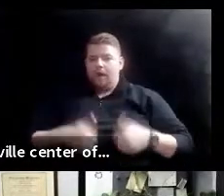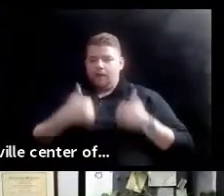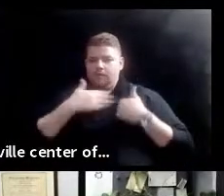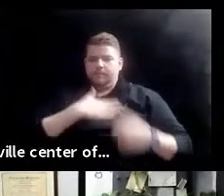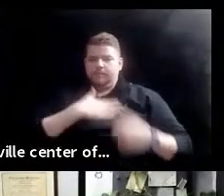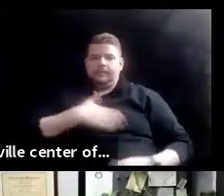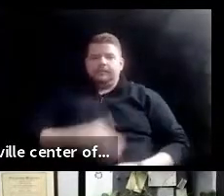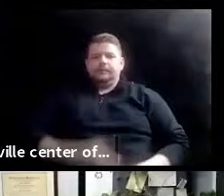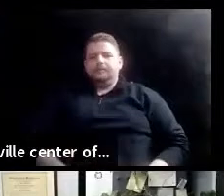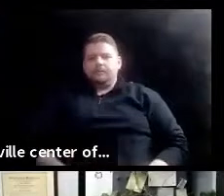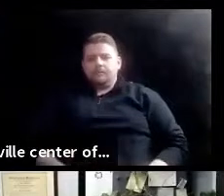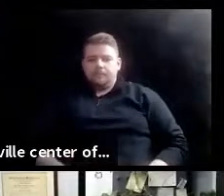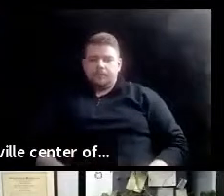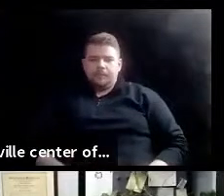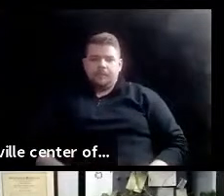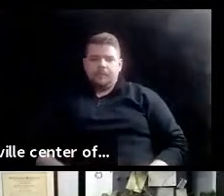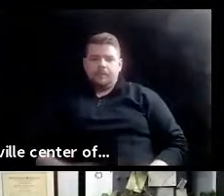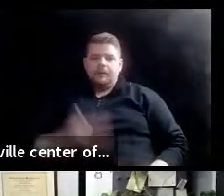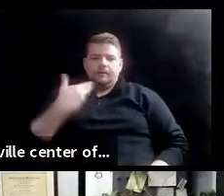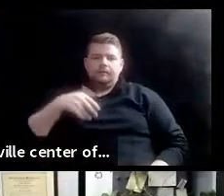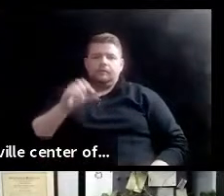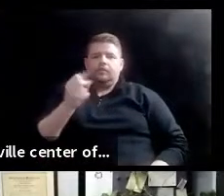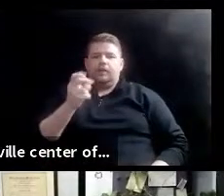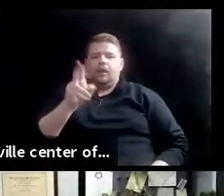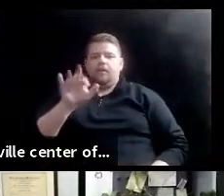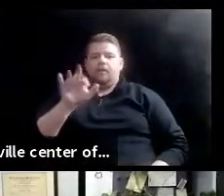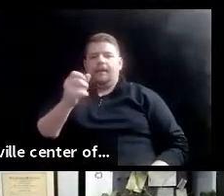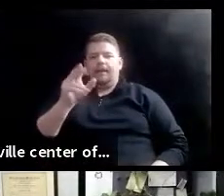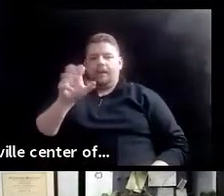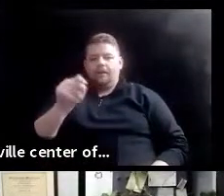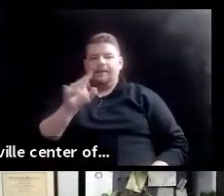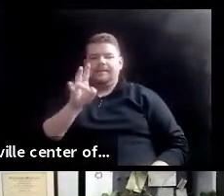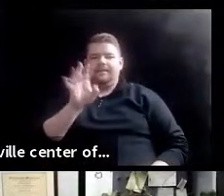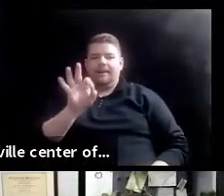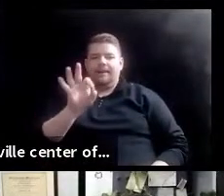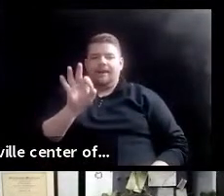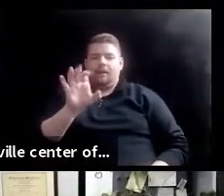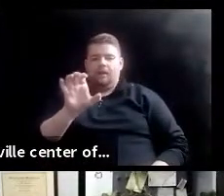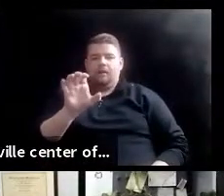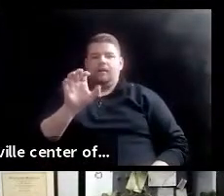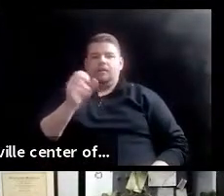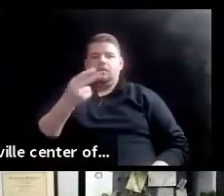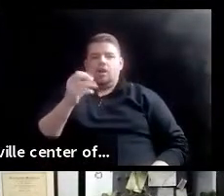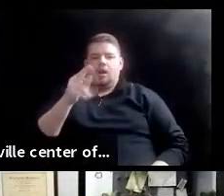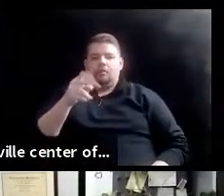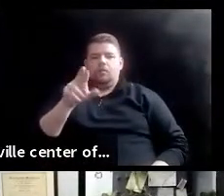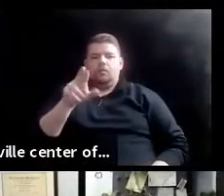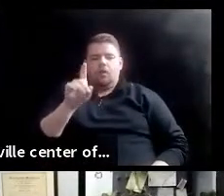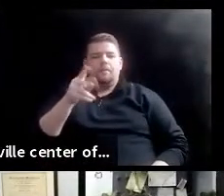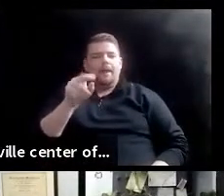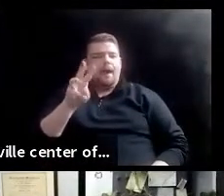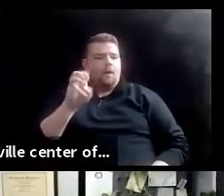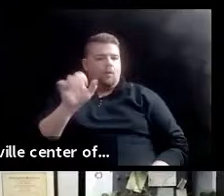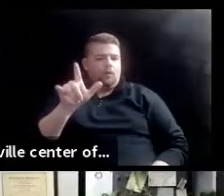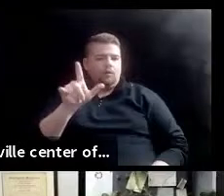address. My name is Sherry Garrett. I'm at 7900 Sharp Road, Powell, Tennessee, 37849.